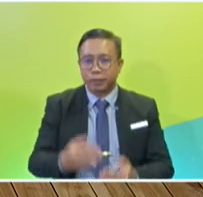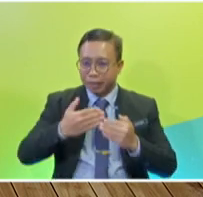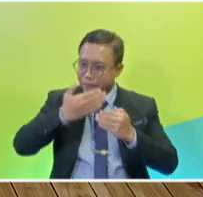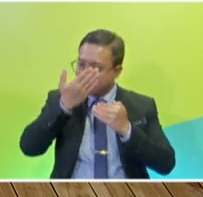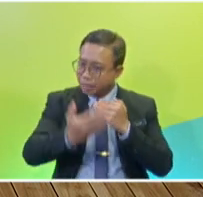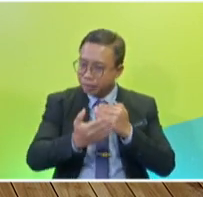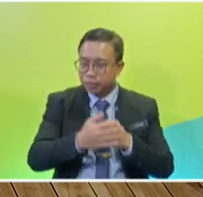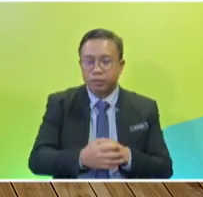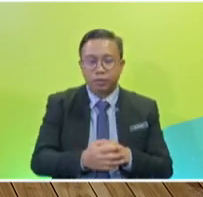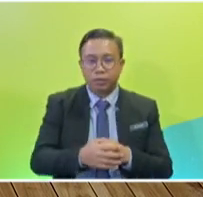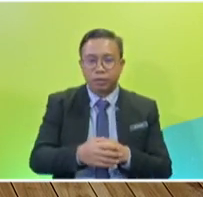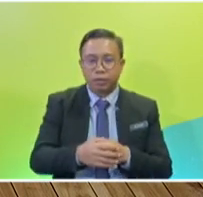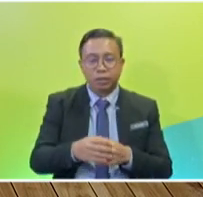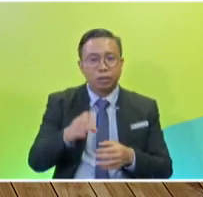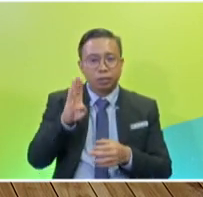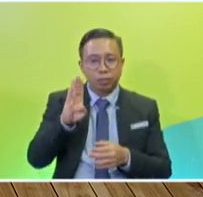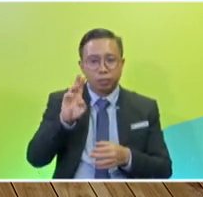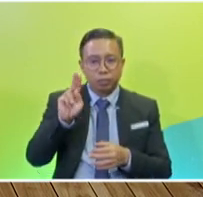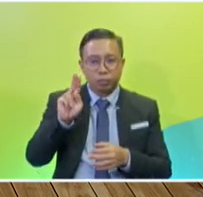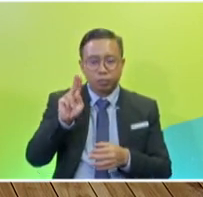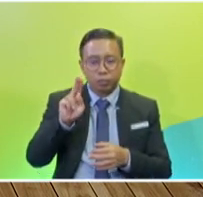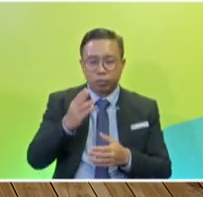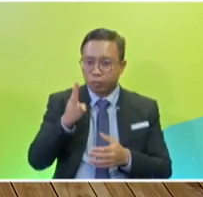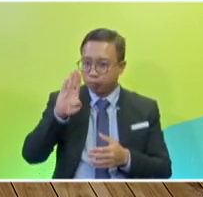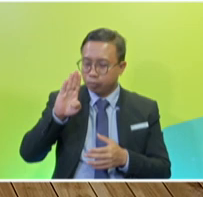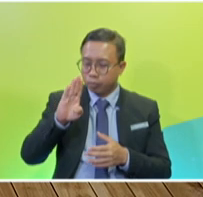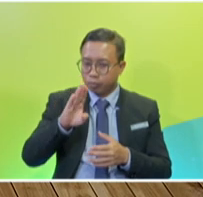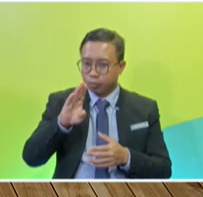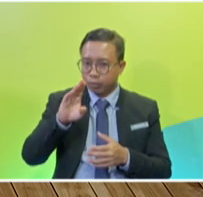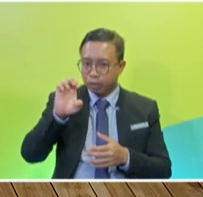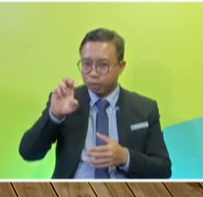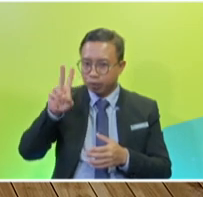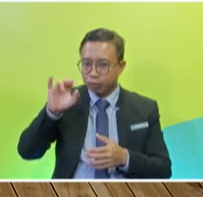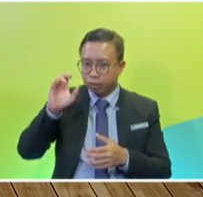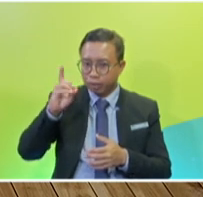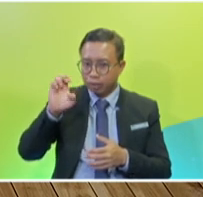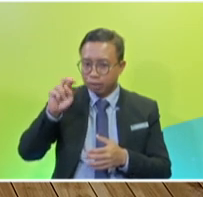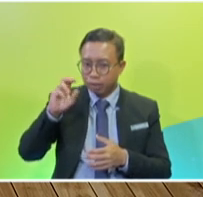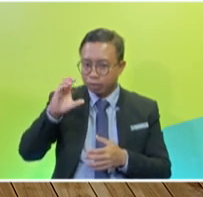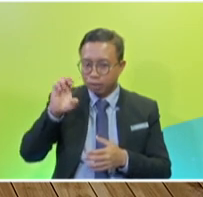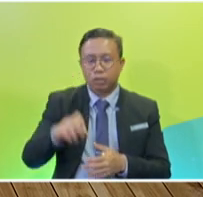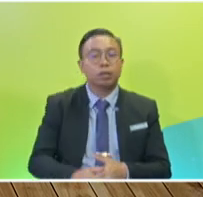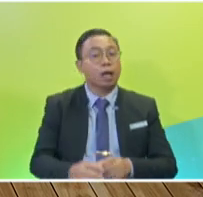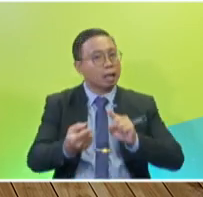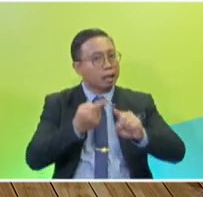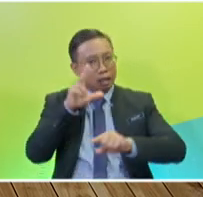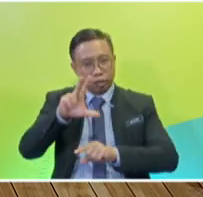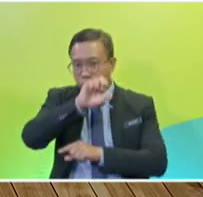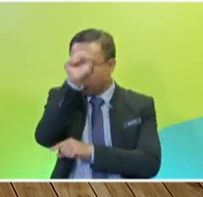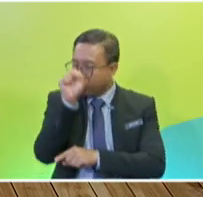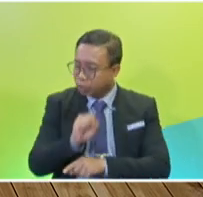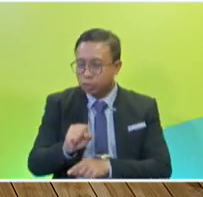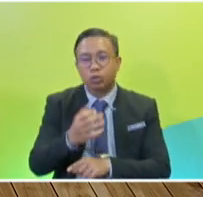be evidence. Now, this evidence is also taken from the three questions, whether it's